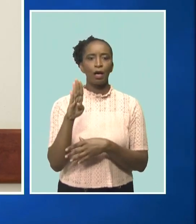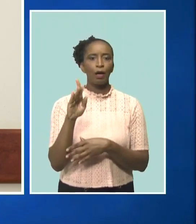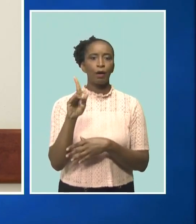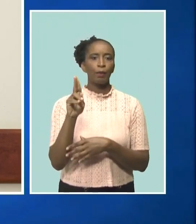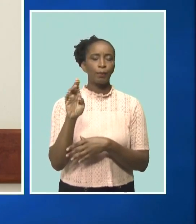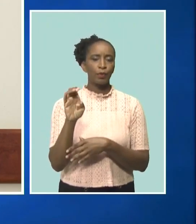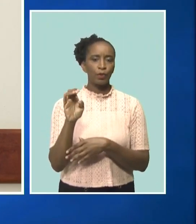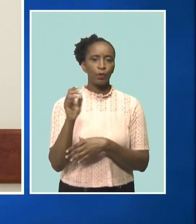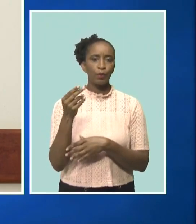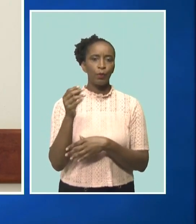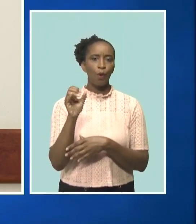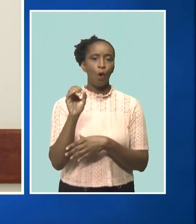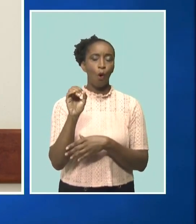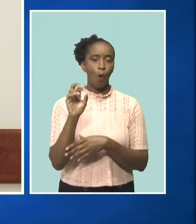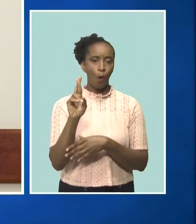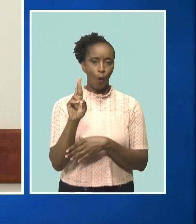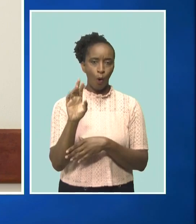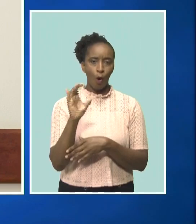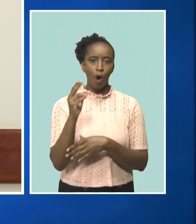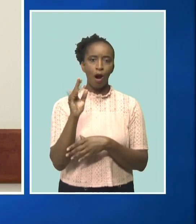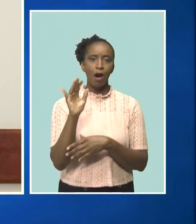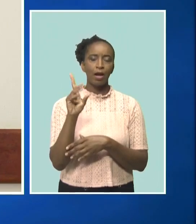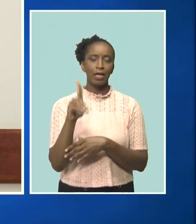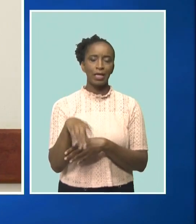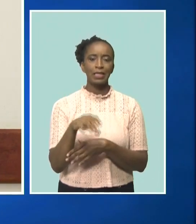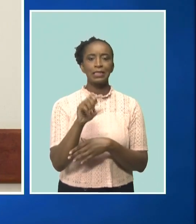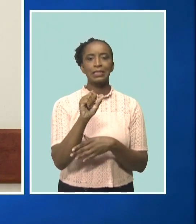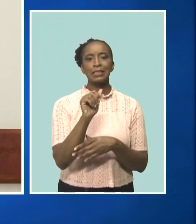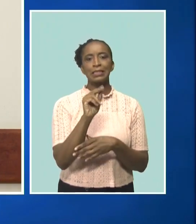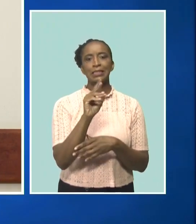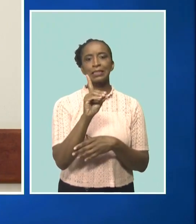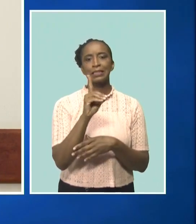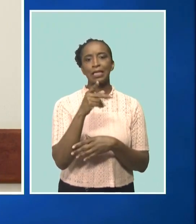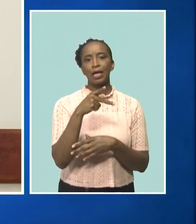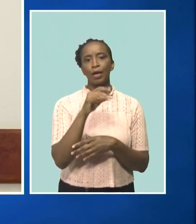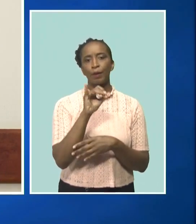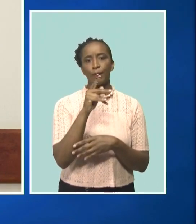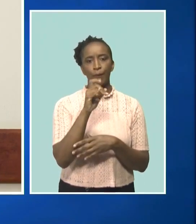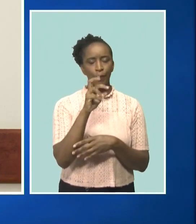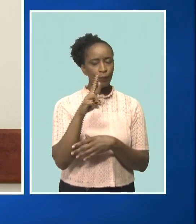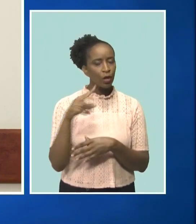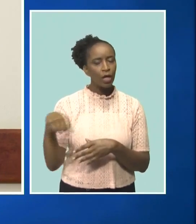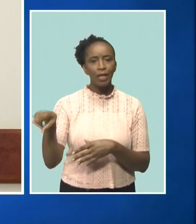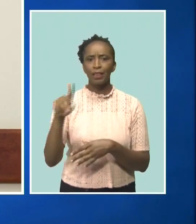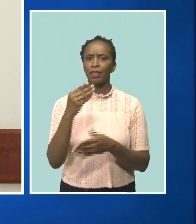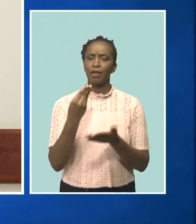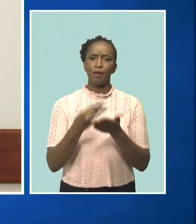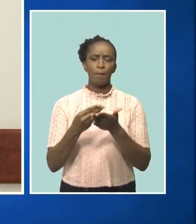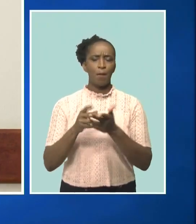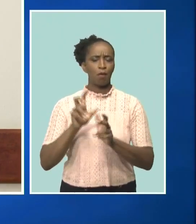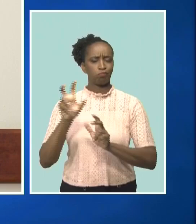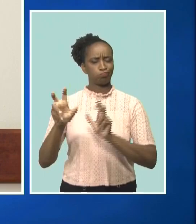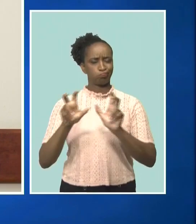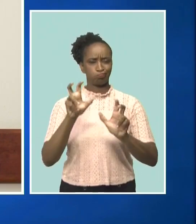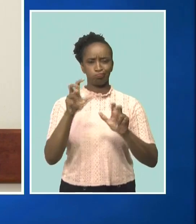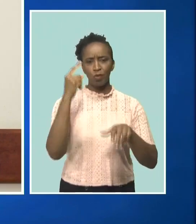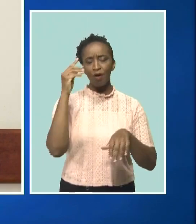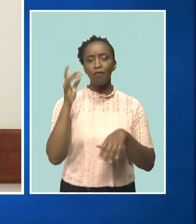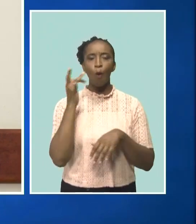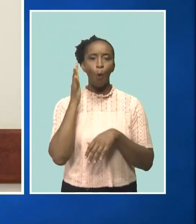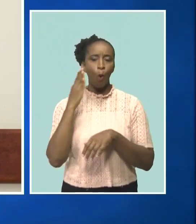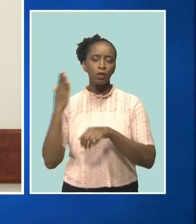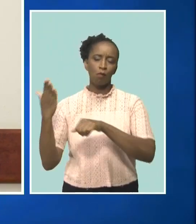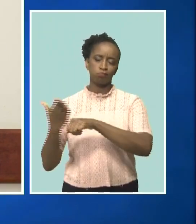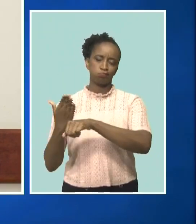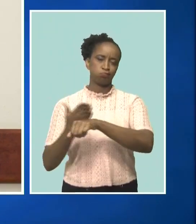Mist, Sandpiper, and others have invested millions into refurbishments and upgrades. These are all indigenous, locally